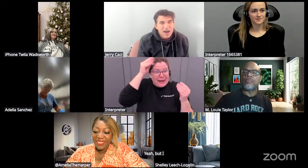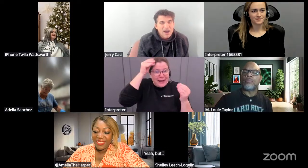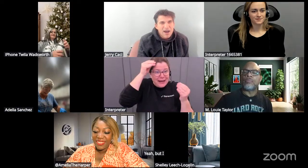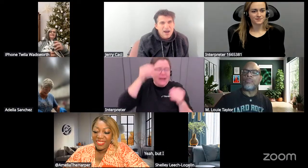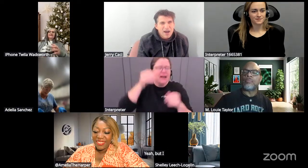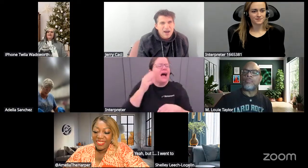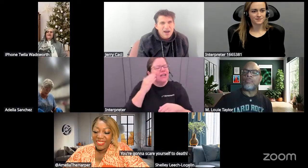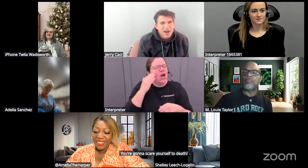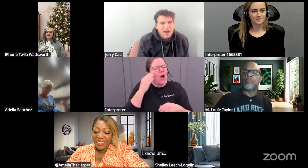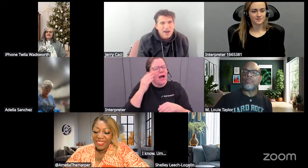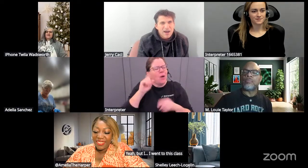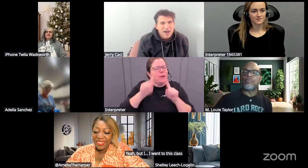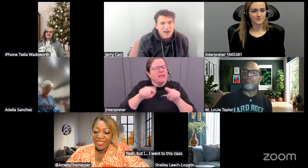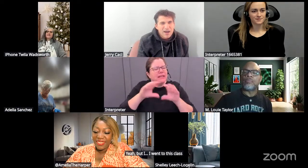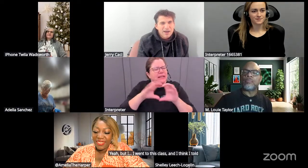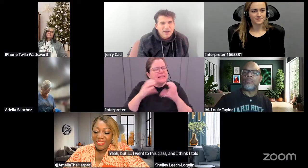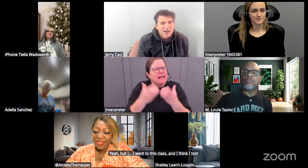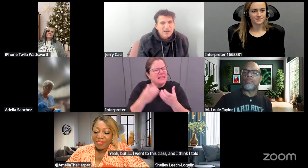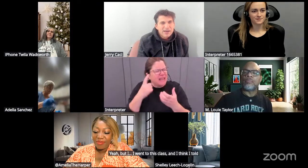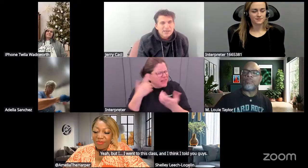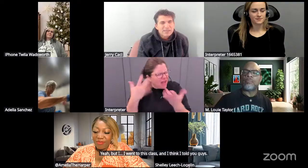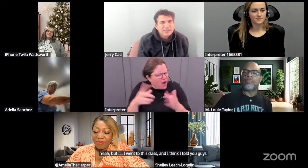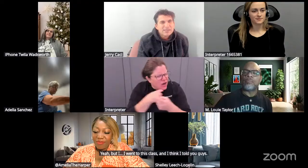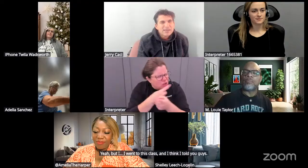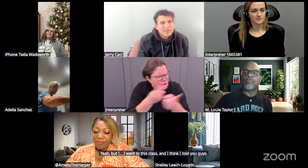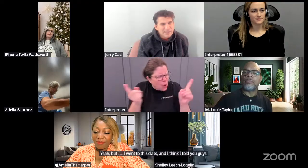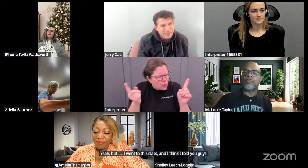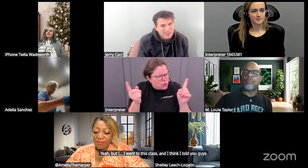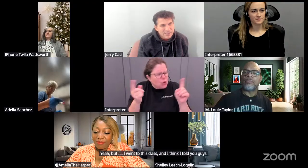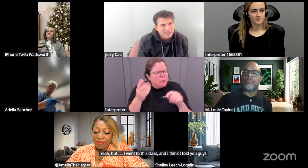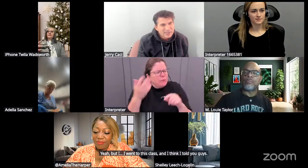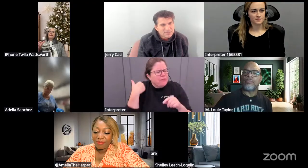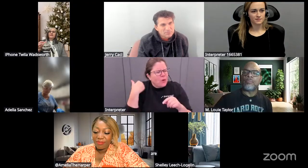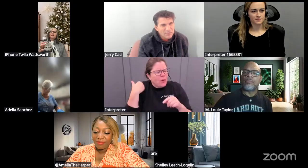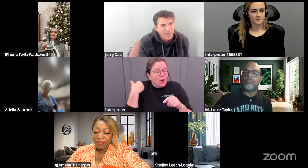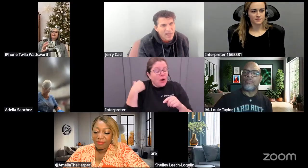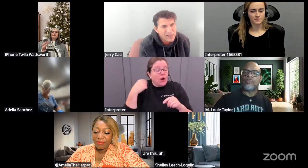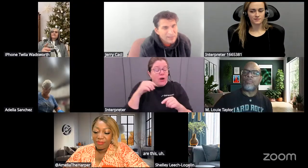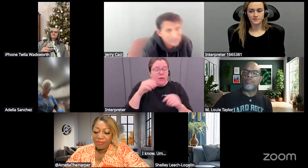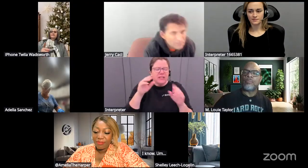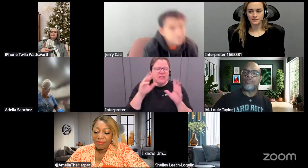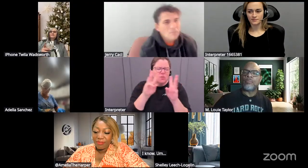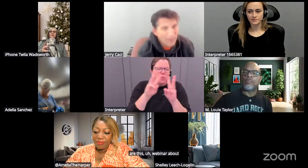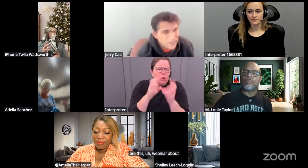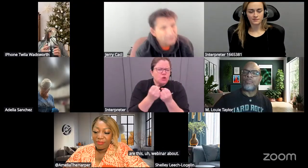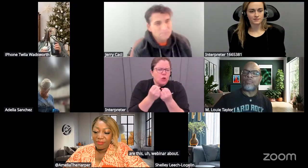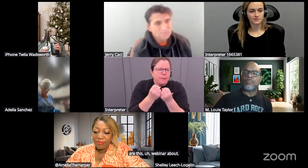to this class and I think I told you guys, or this webinar about